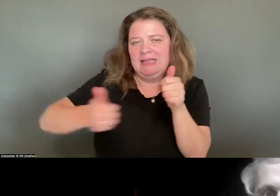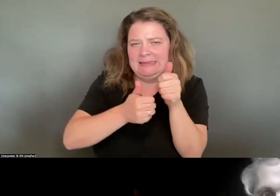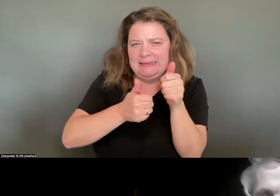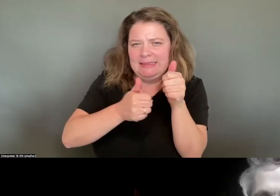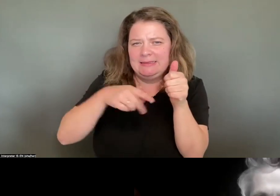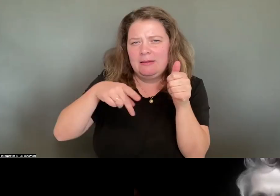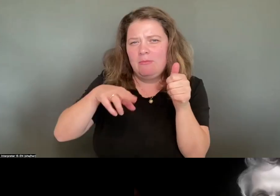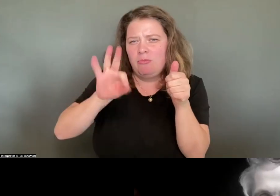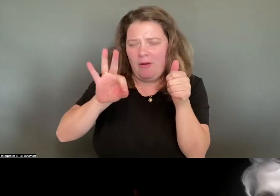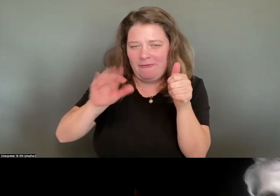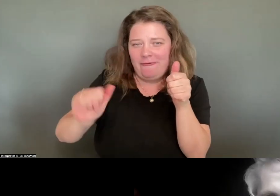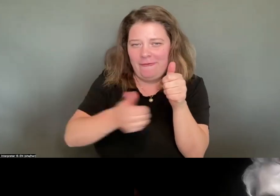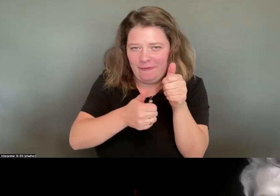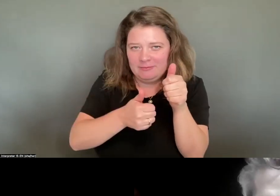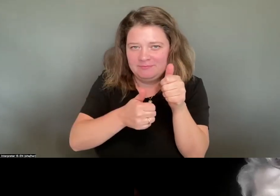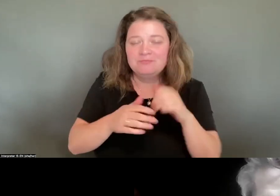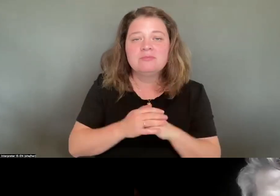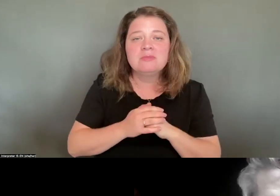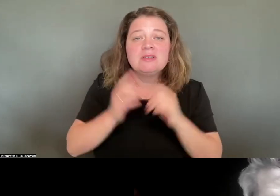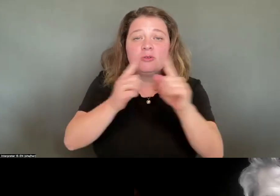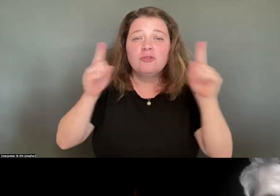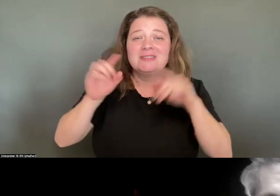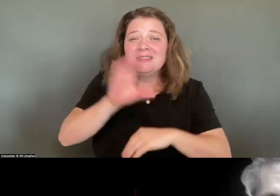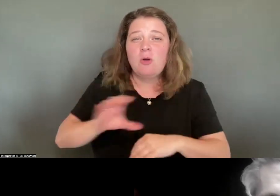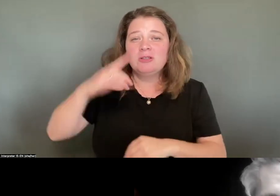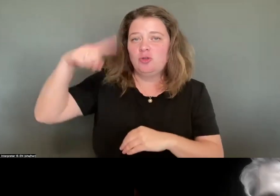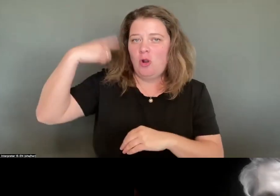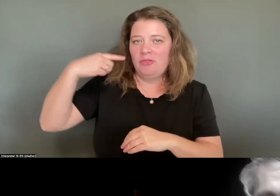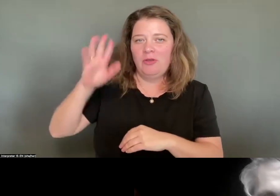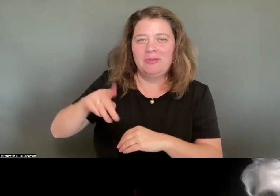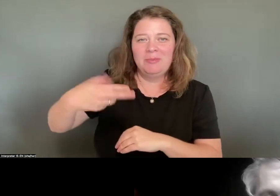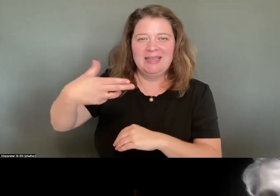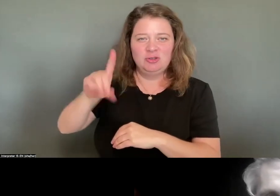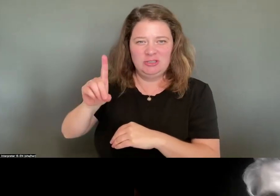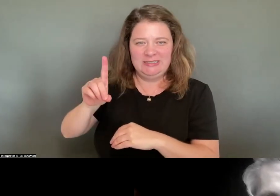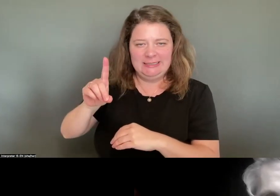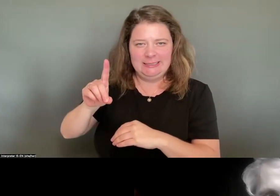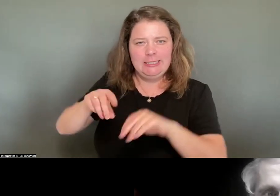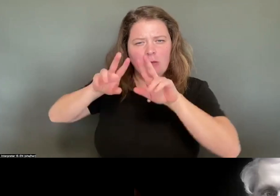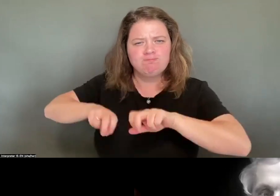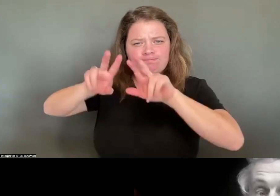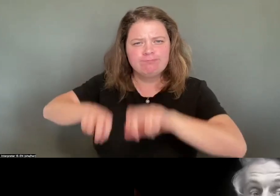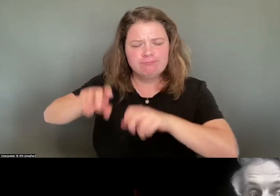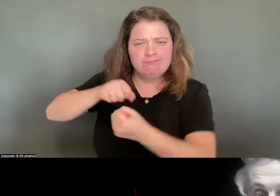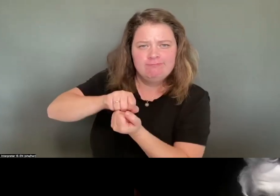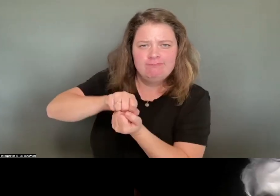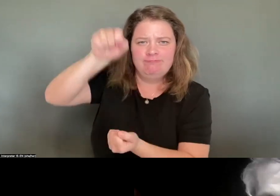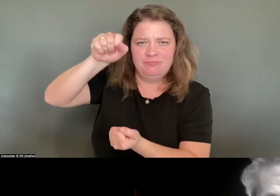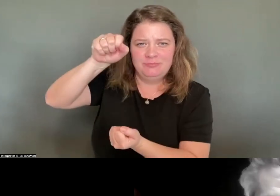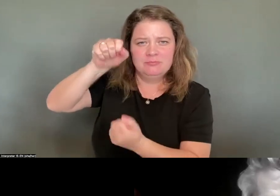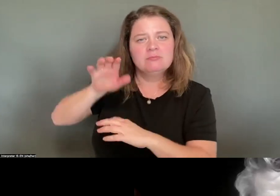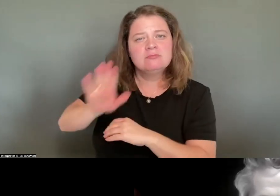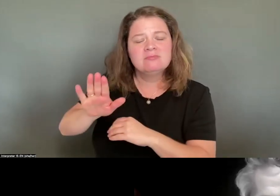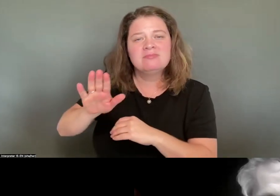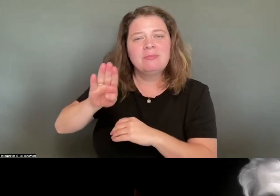completed her PhD at University College London, and she was looking in that work, she was looking at handling handshapes